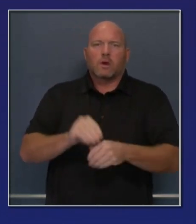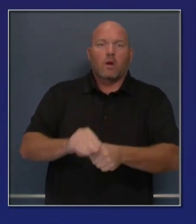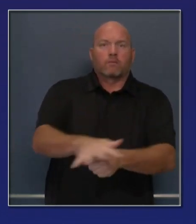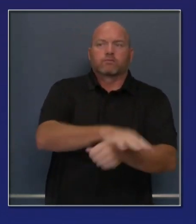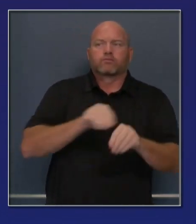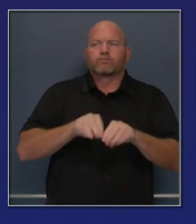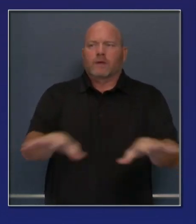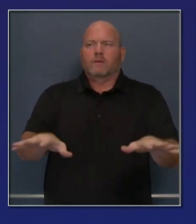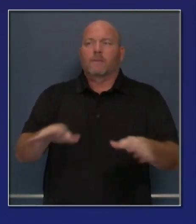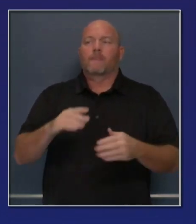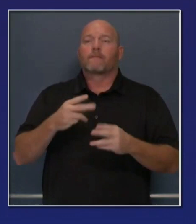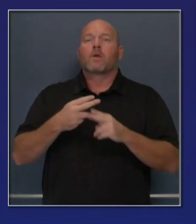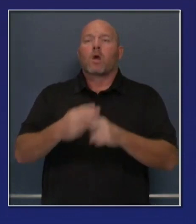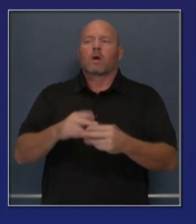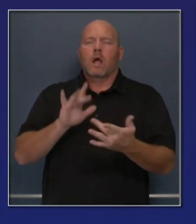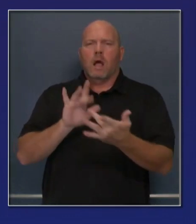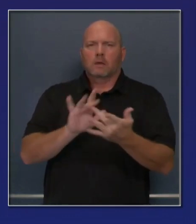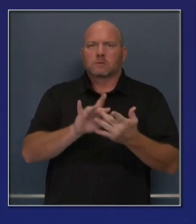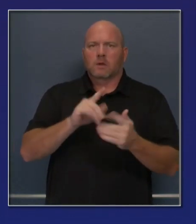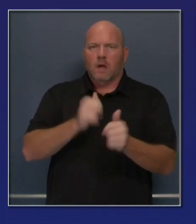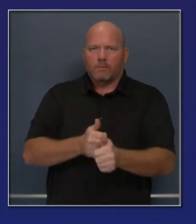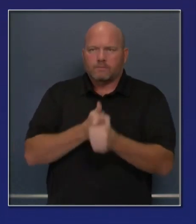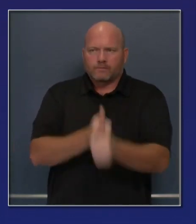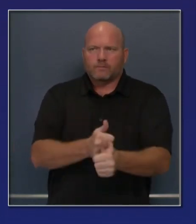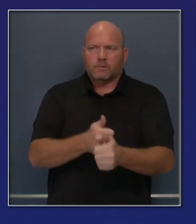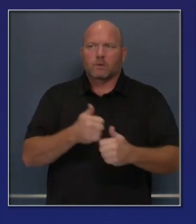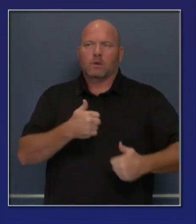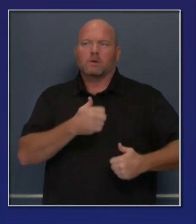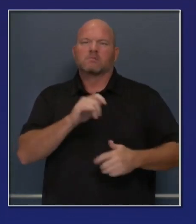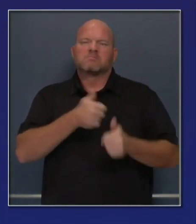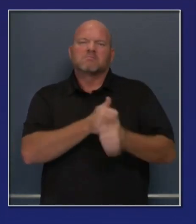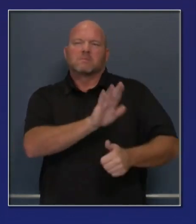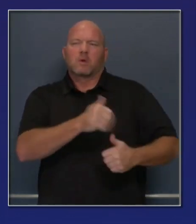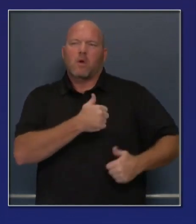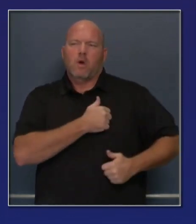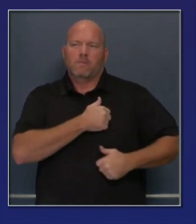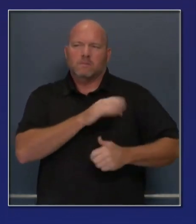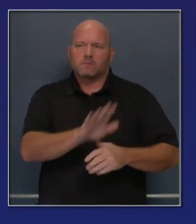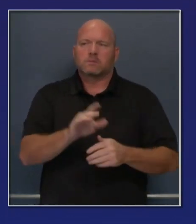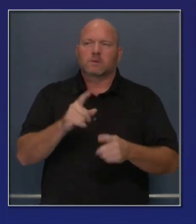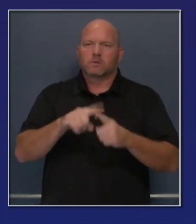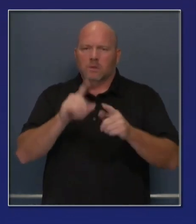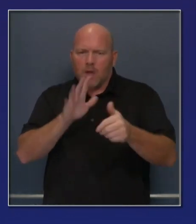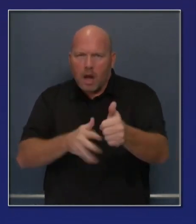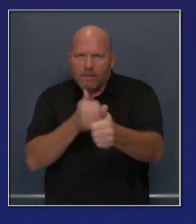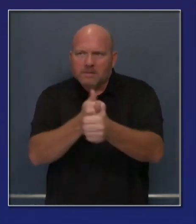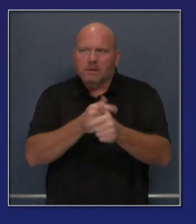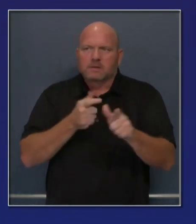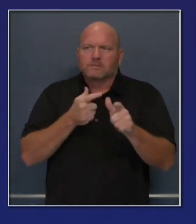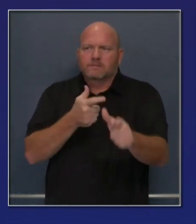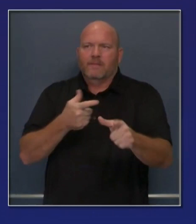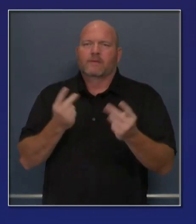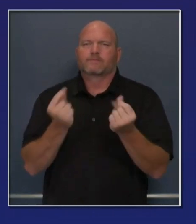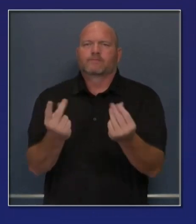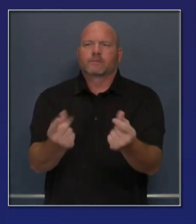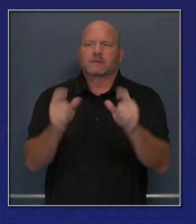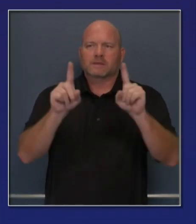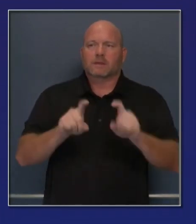army and expanding and speeding up testing. Today, I wanted to update you on some of those